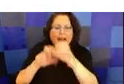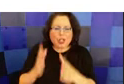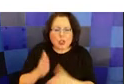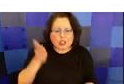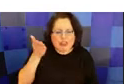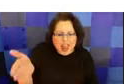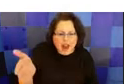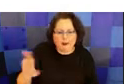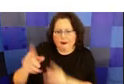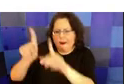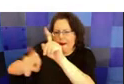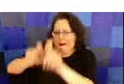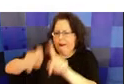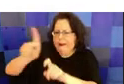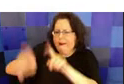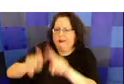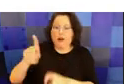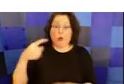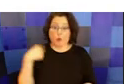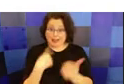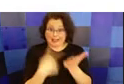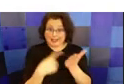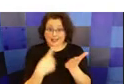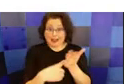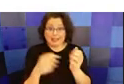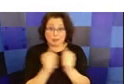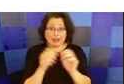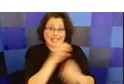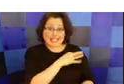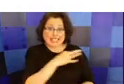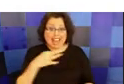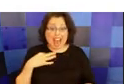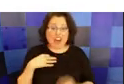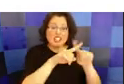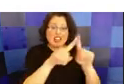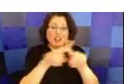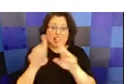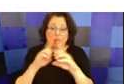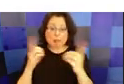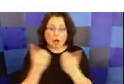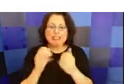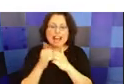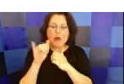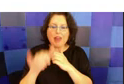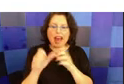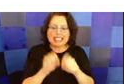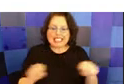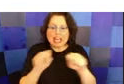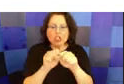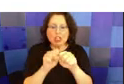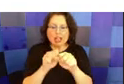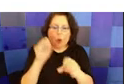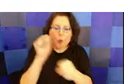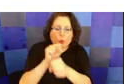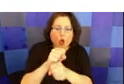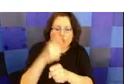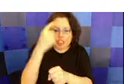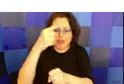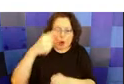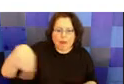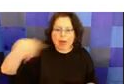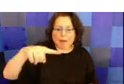platform. And then we also talked to our staff across all different departments about how the station was working for them. And it was all that input together that